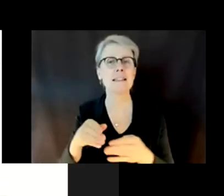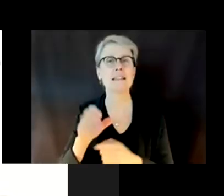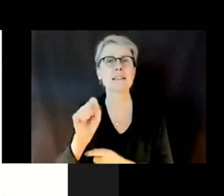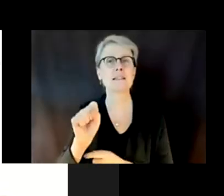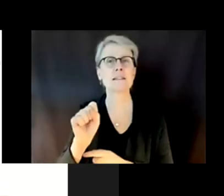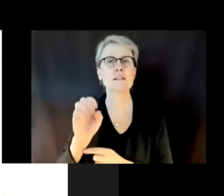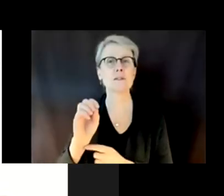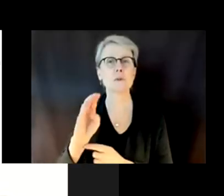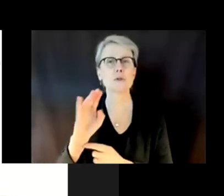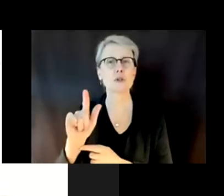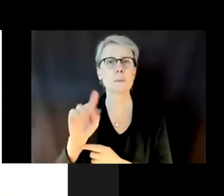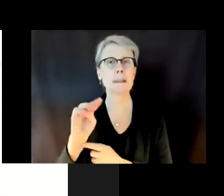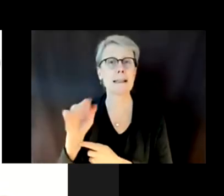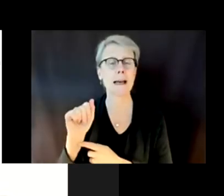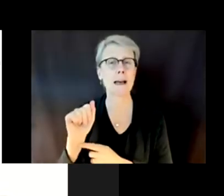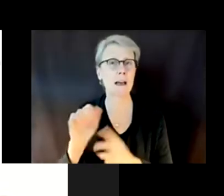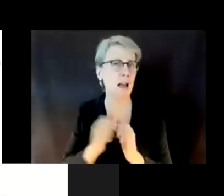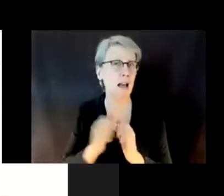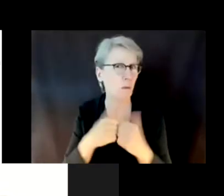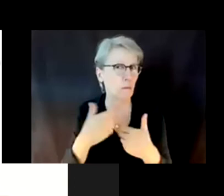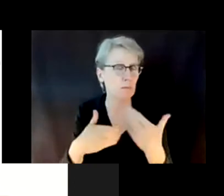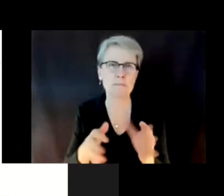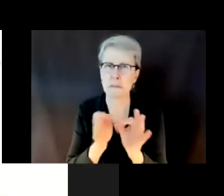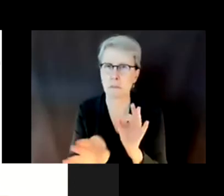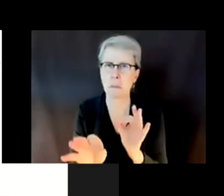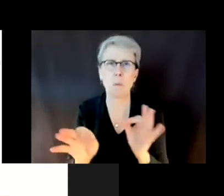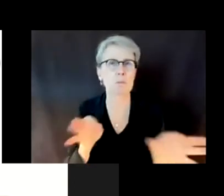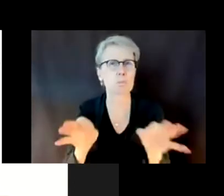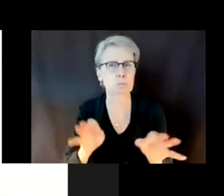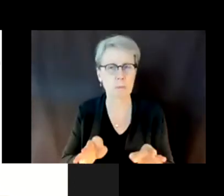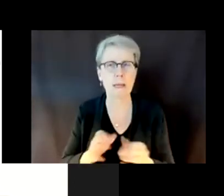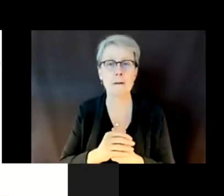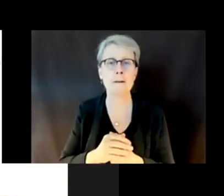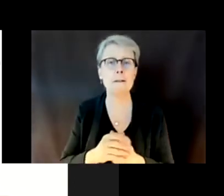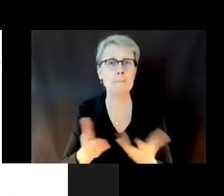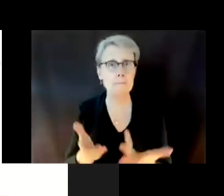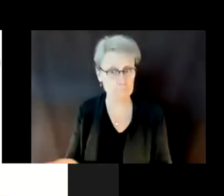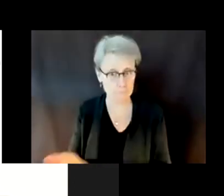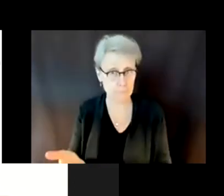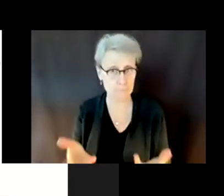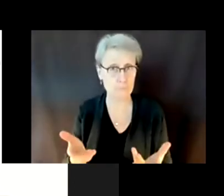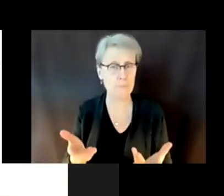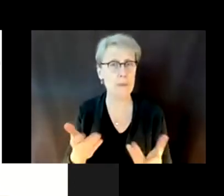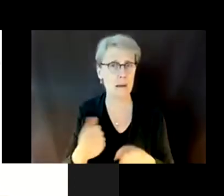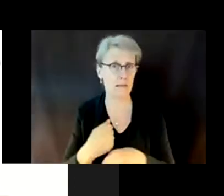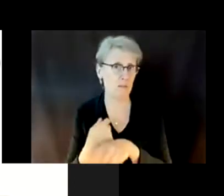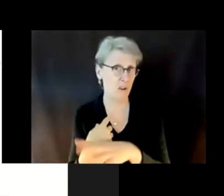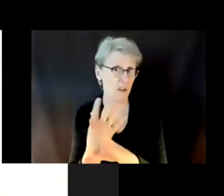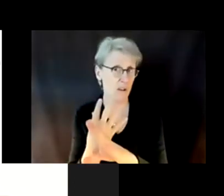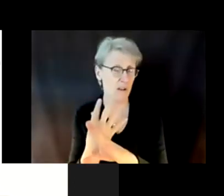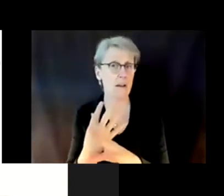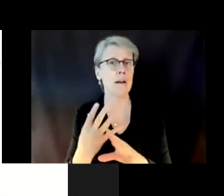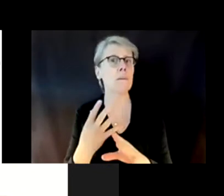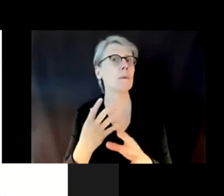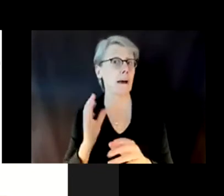plan. So first of all, it's important to acknowledge that although we are gathered virtually now, the BC Alliance for Arts and Culture